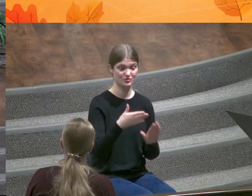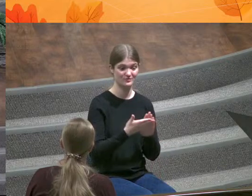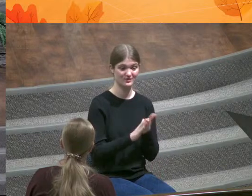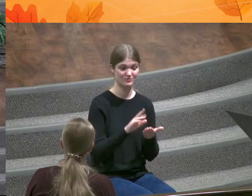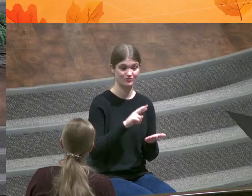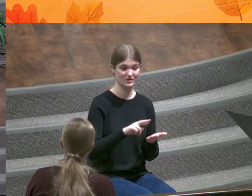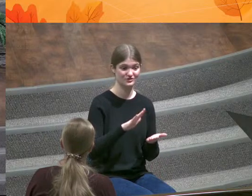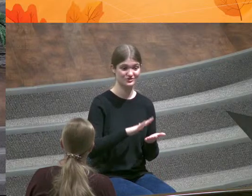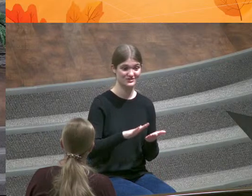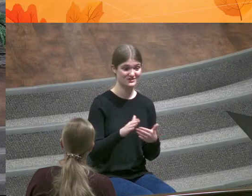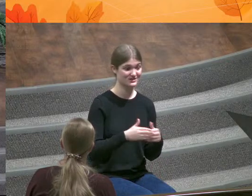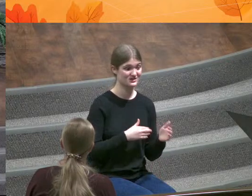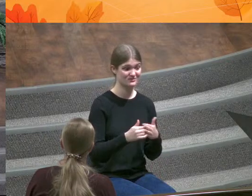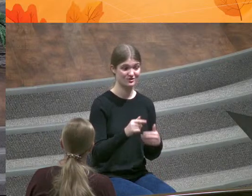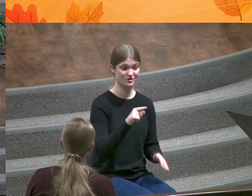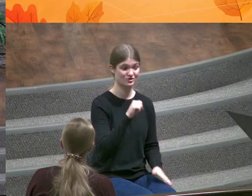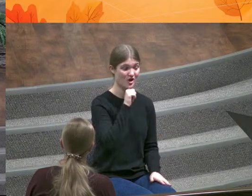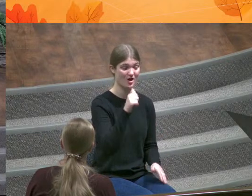know you're not good enough,